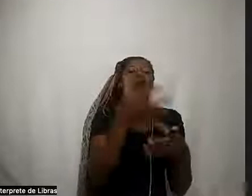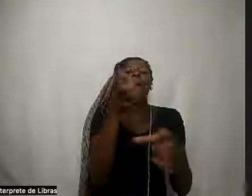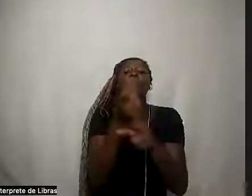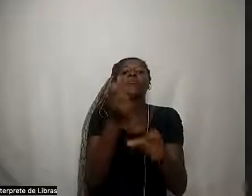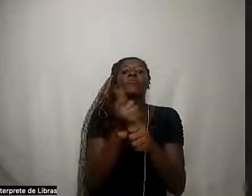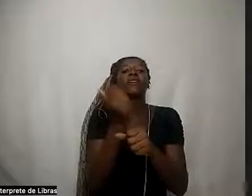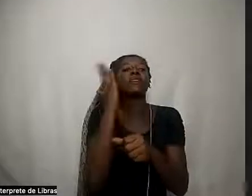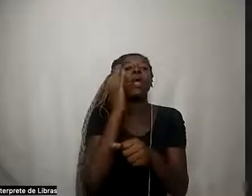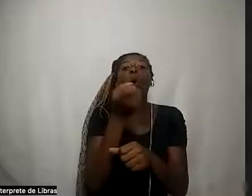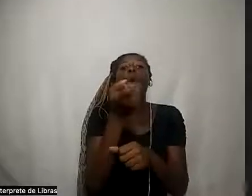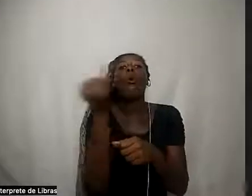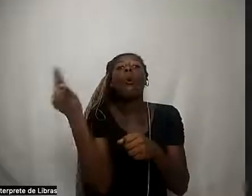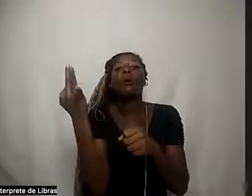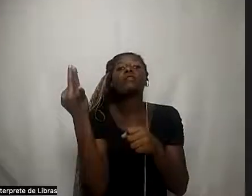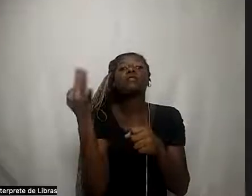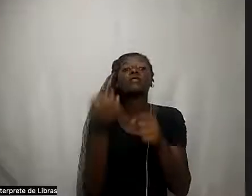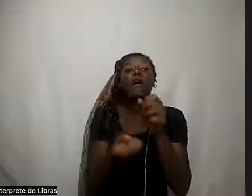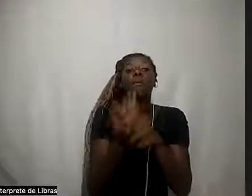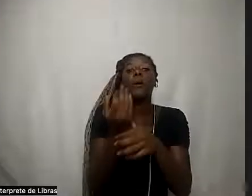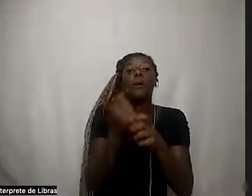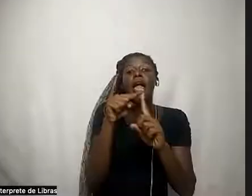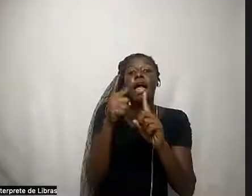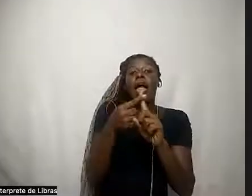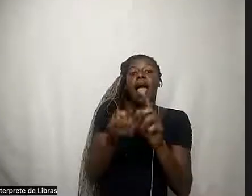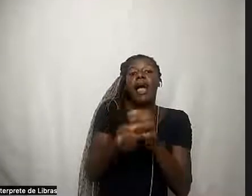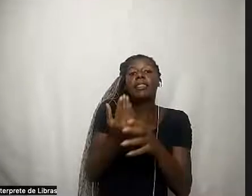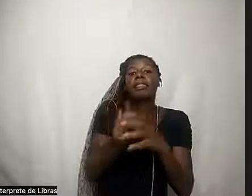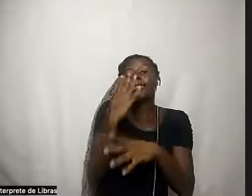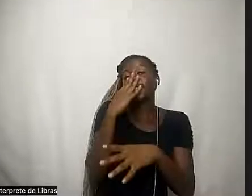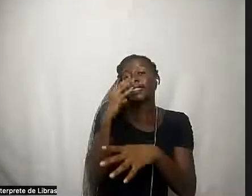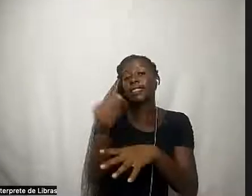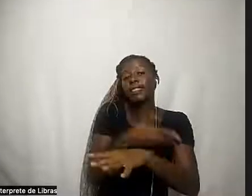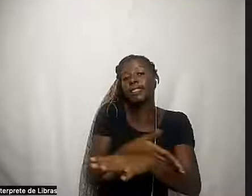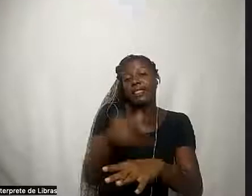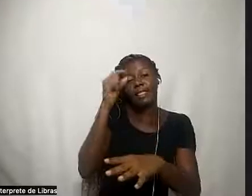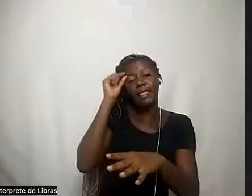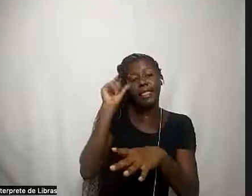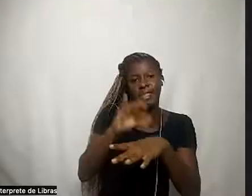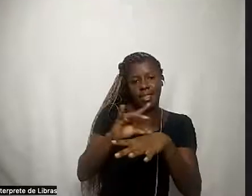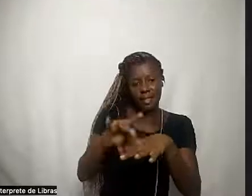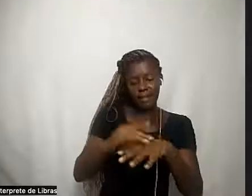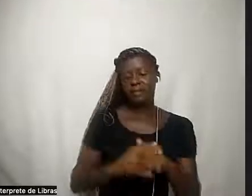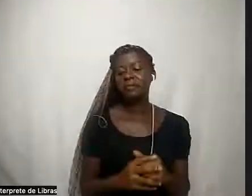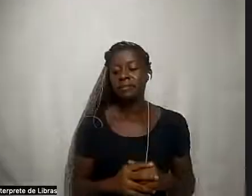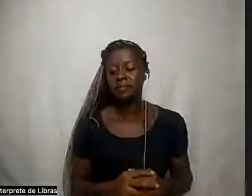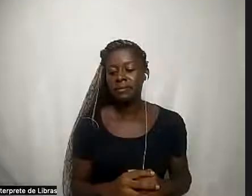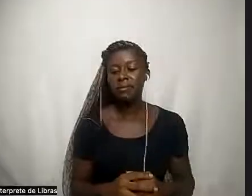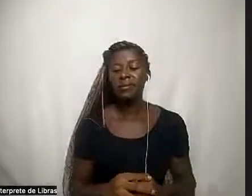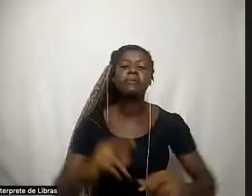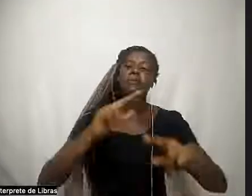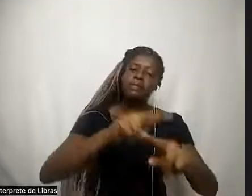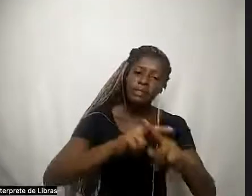because we have to have a multi-country effort to be able to count them. So we can create a